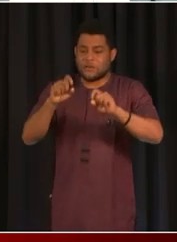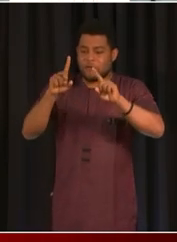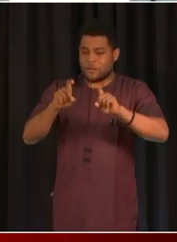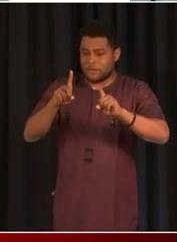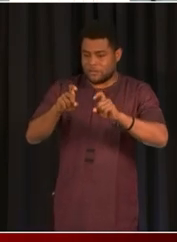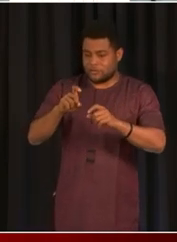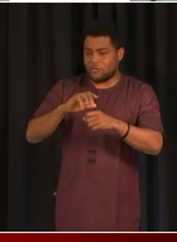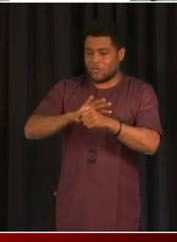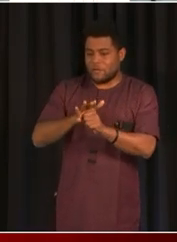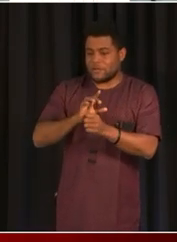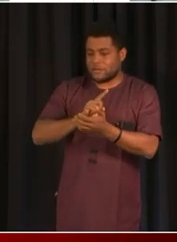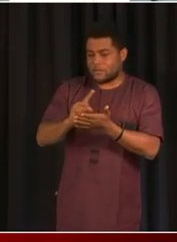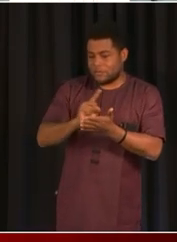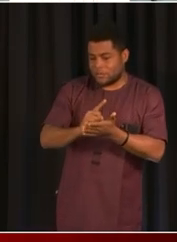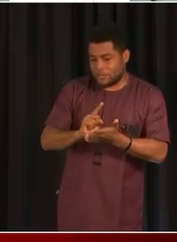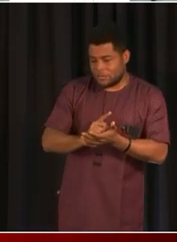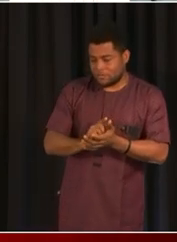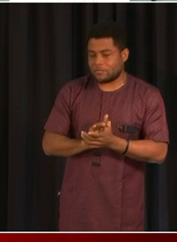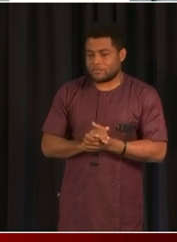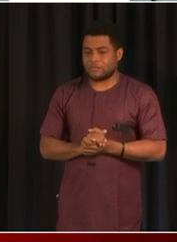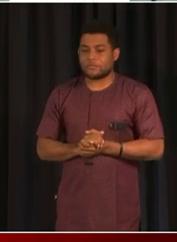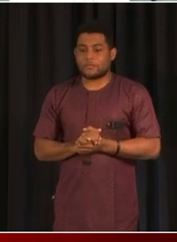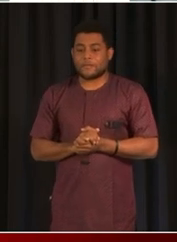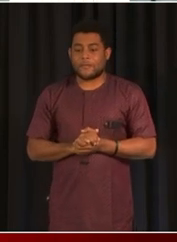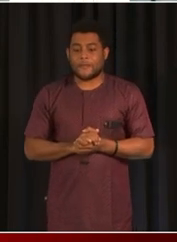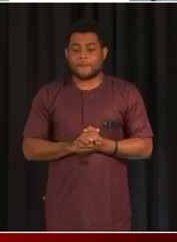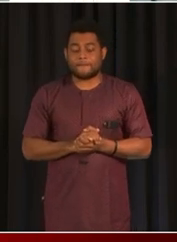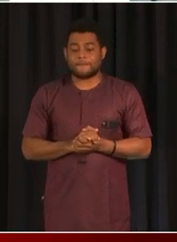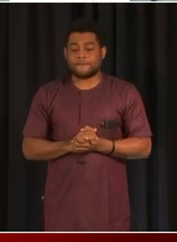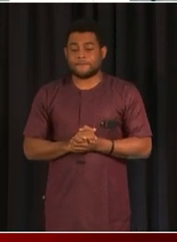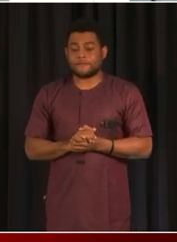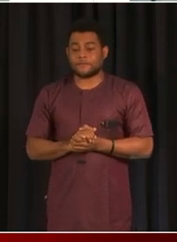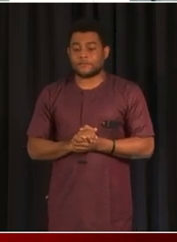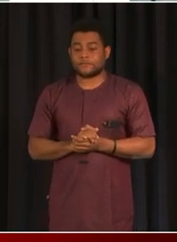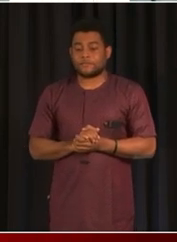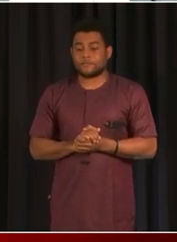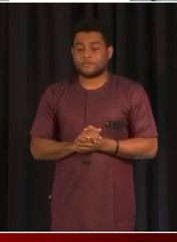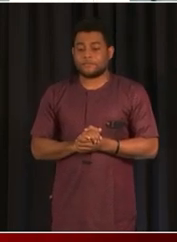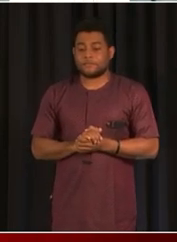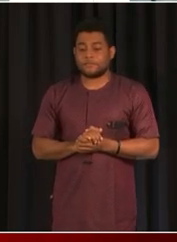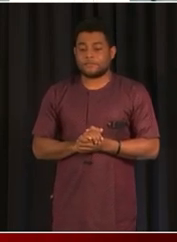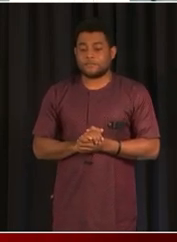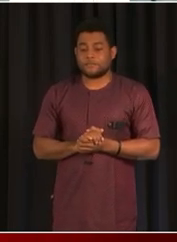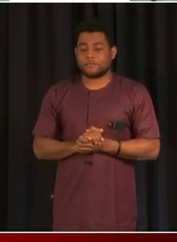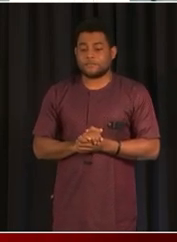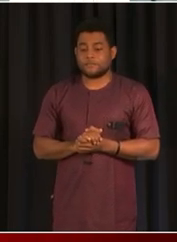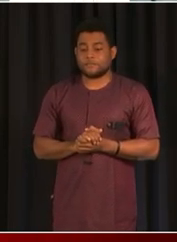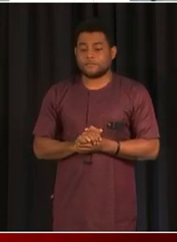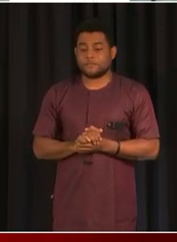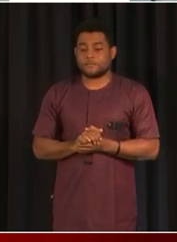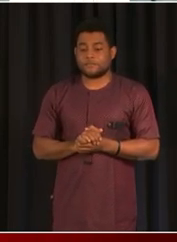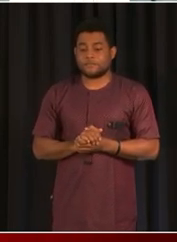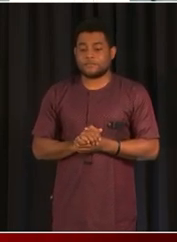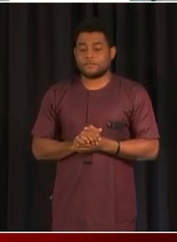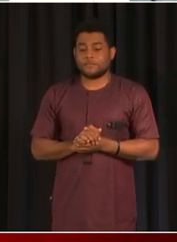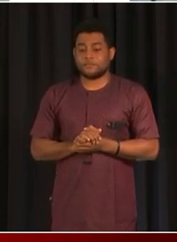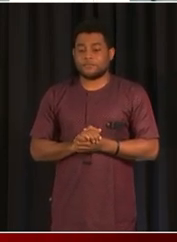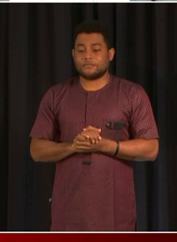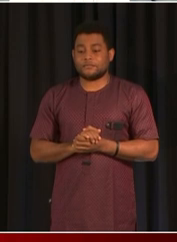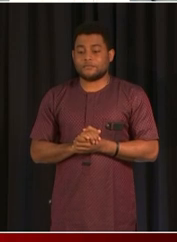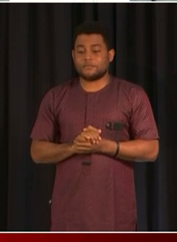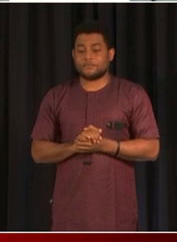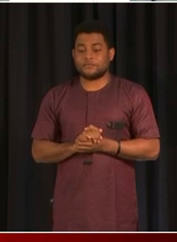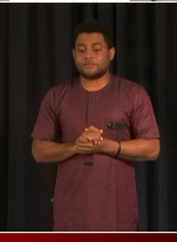will not have this option? The city, Dr. Nesbitt, the health department that is issuing this requirement, will